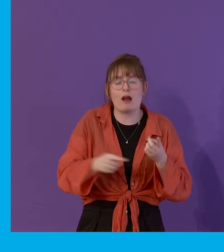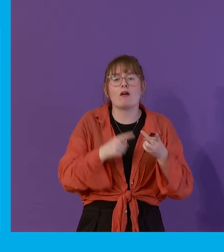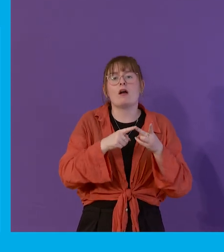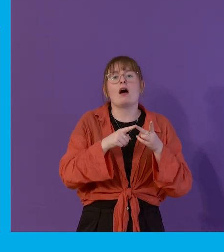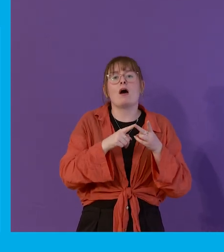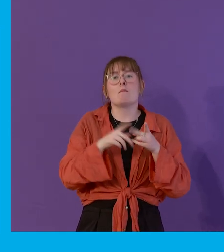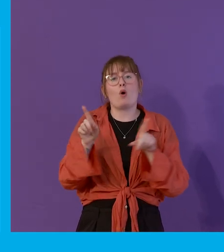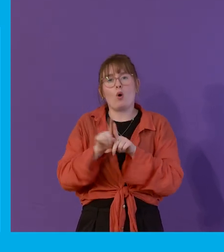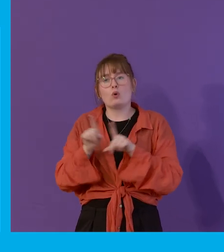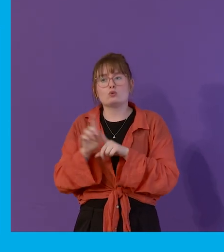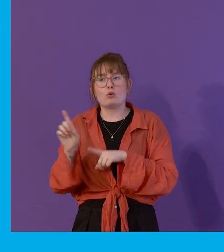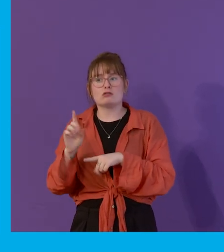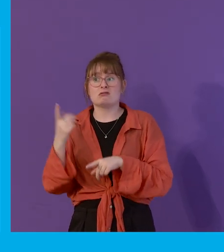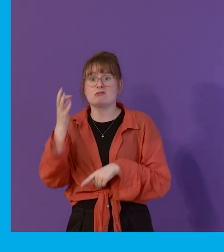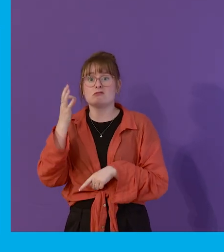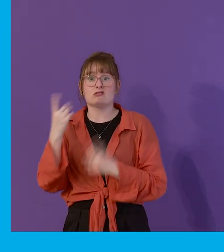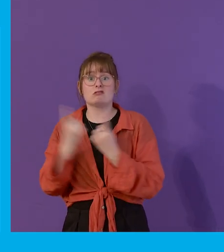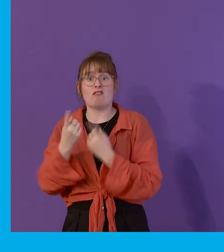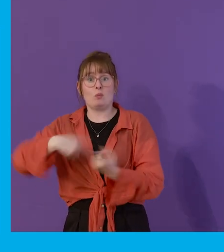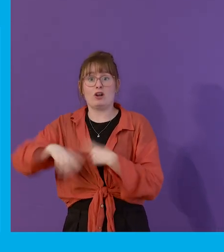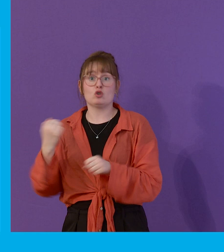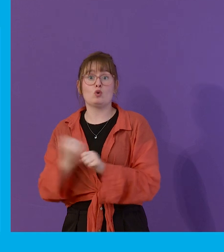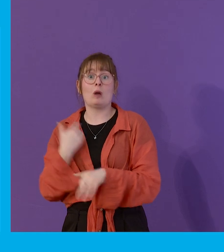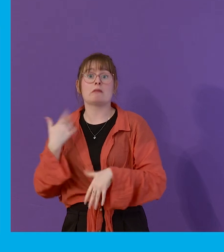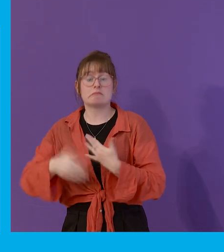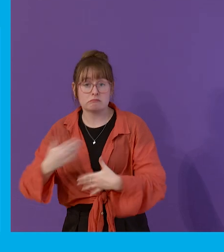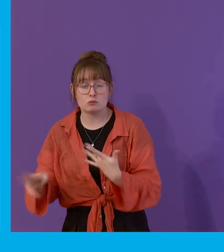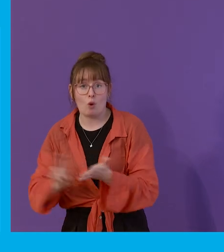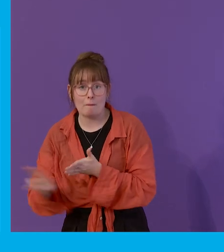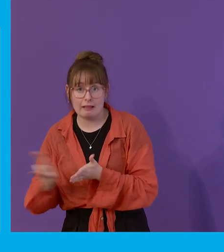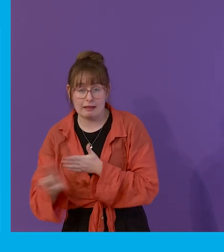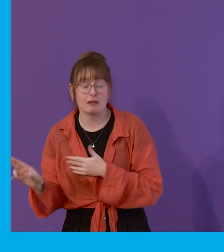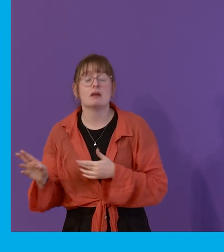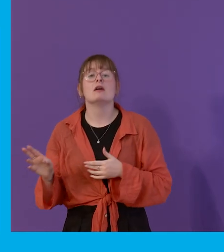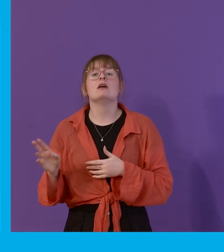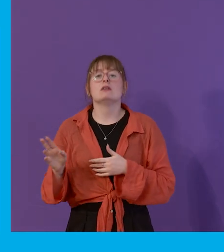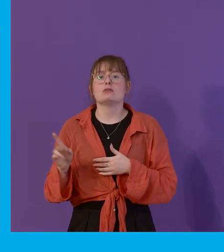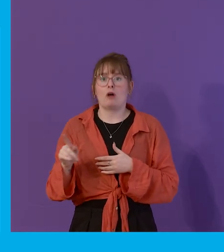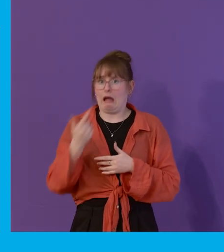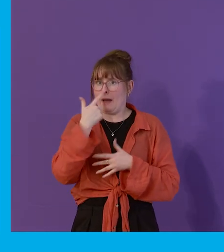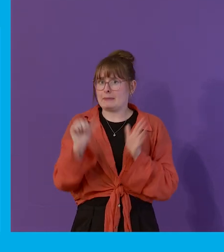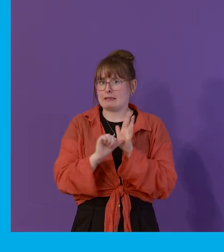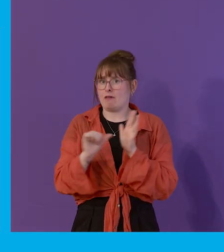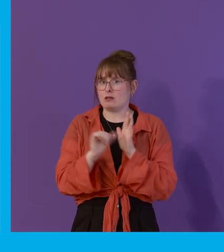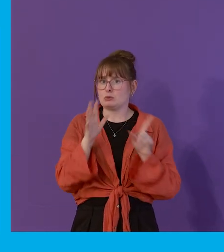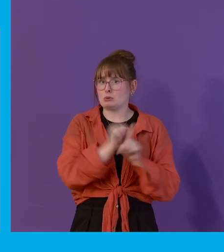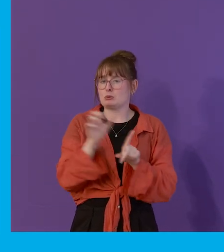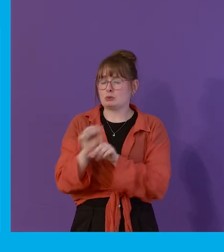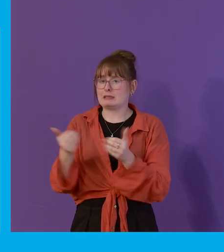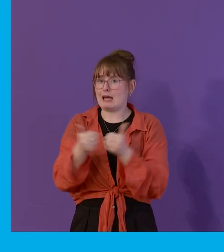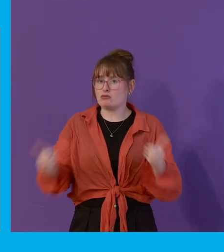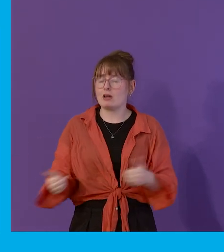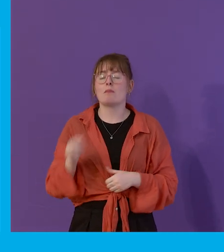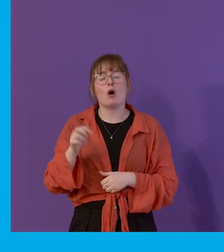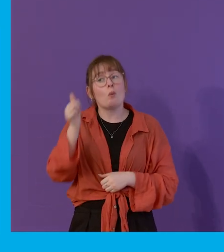from stuff that we are just doing suboptimally. And both exist, but they can actually be quite hard to separate. So we